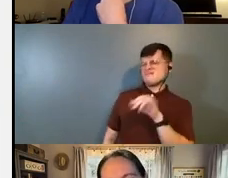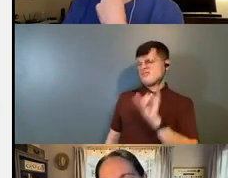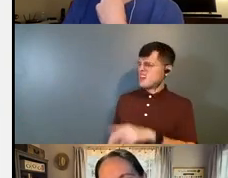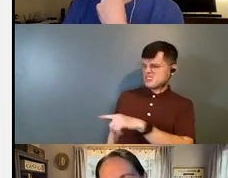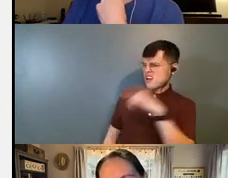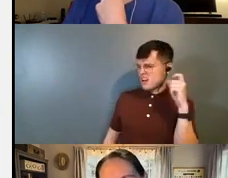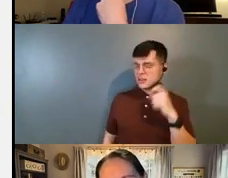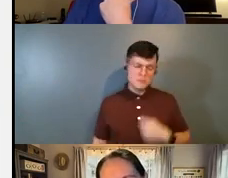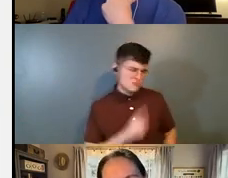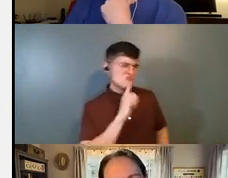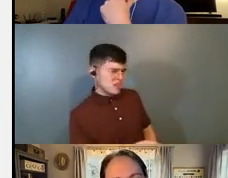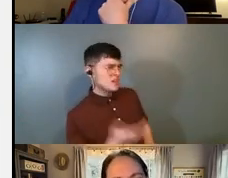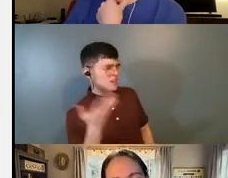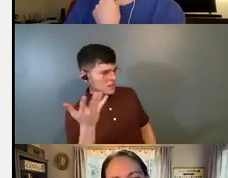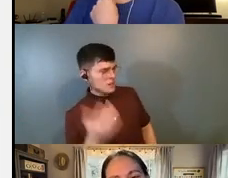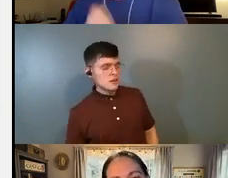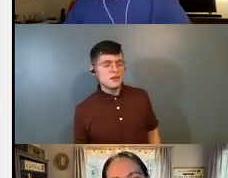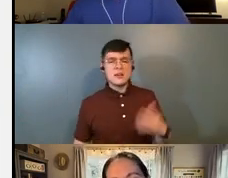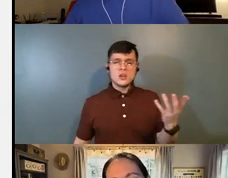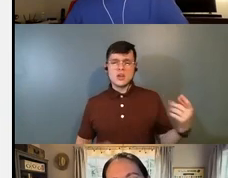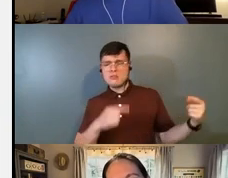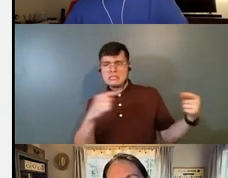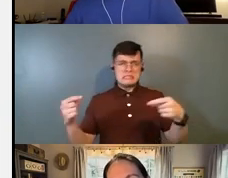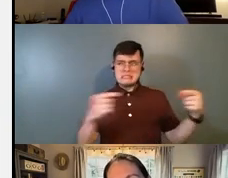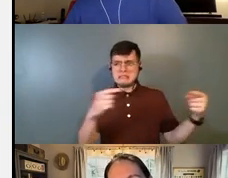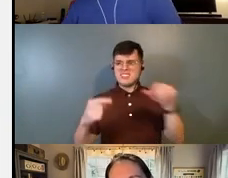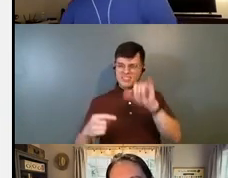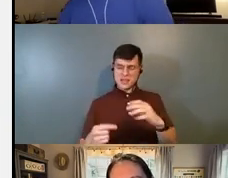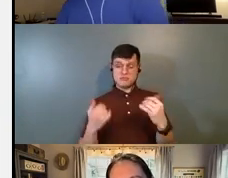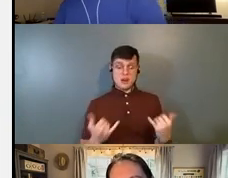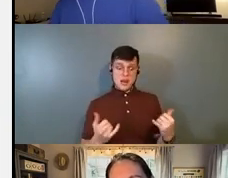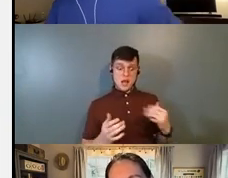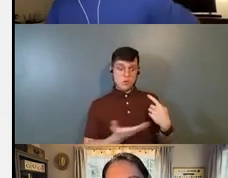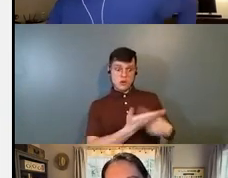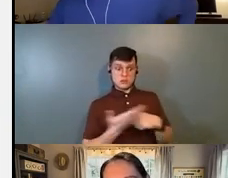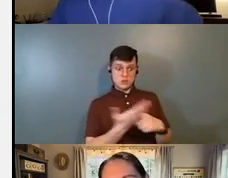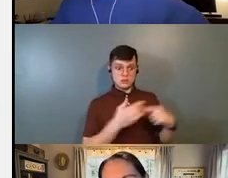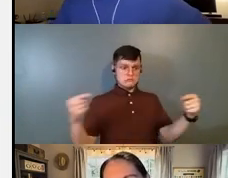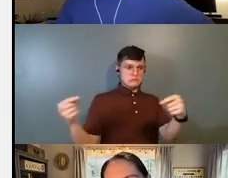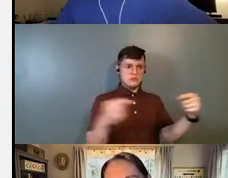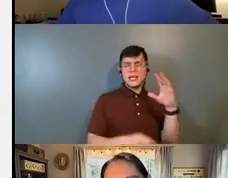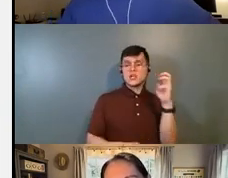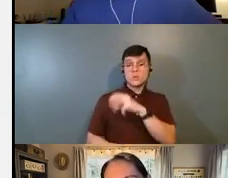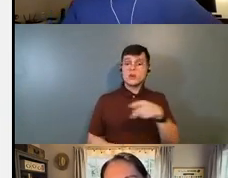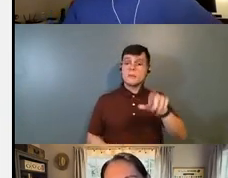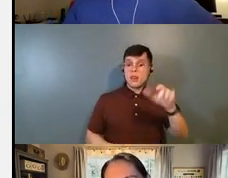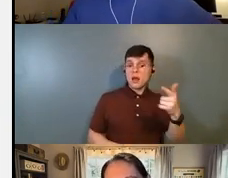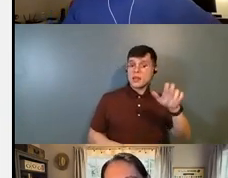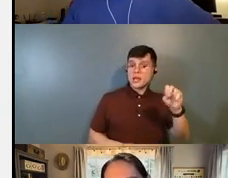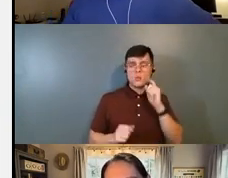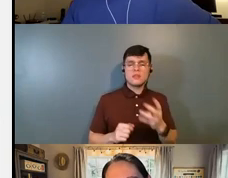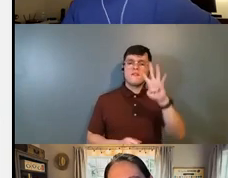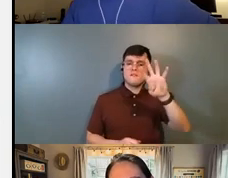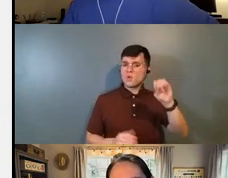like, is it really? And like, we're kind of there right now. It's a weird thing though, right? When you've got a plugin like this with 40,000 sites on it,